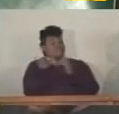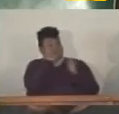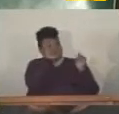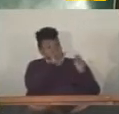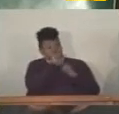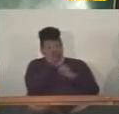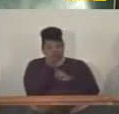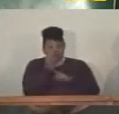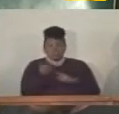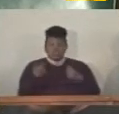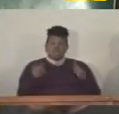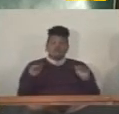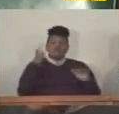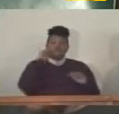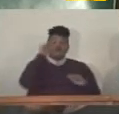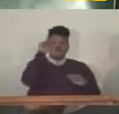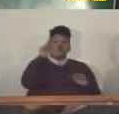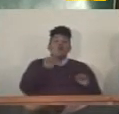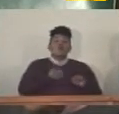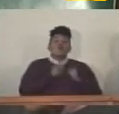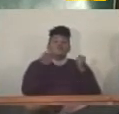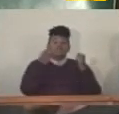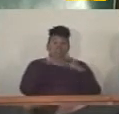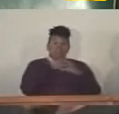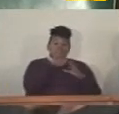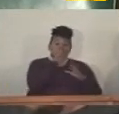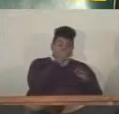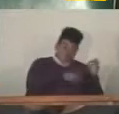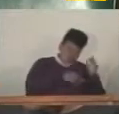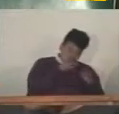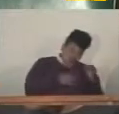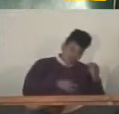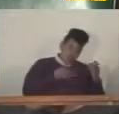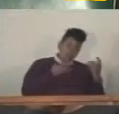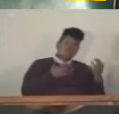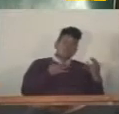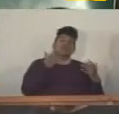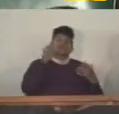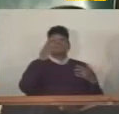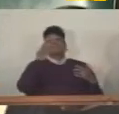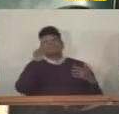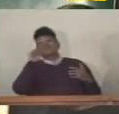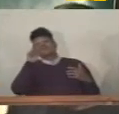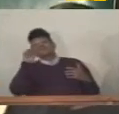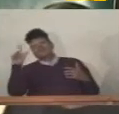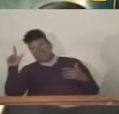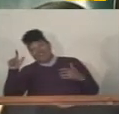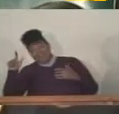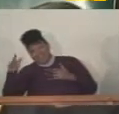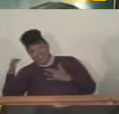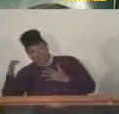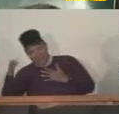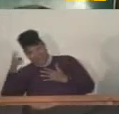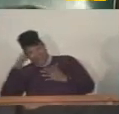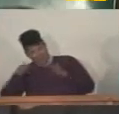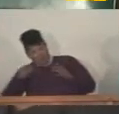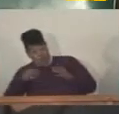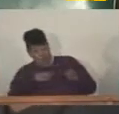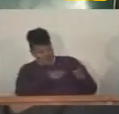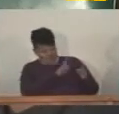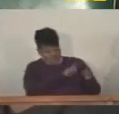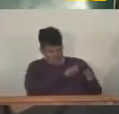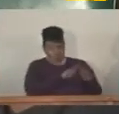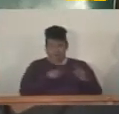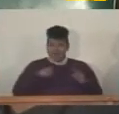both indictable and summary offenses arising out of the same facts. The prosecutor then becomes burdened by the